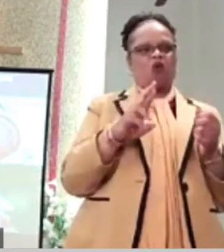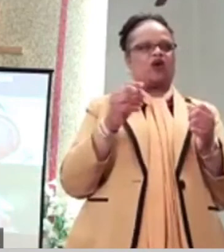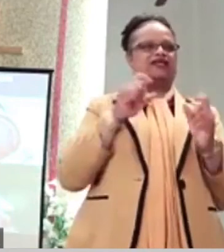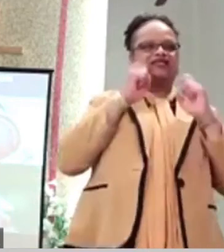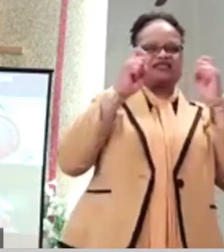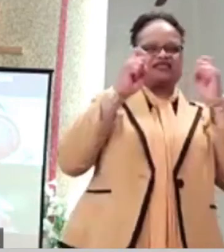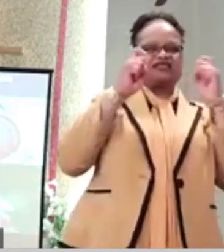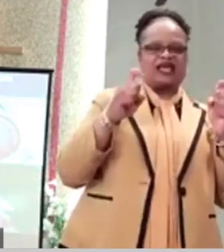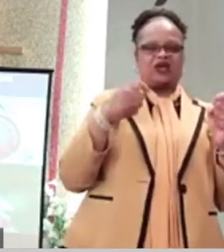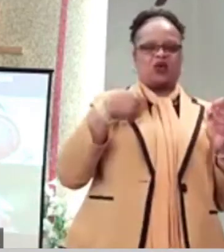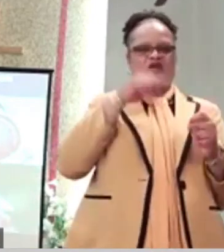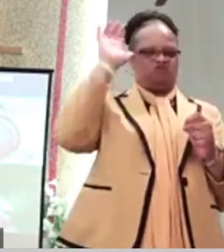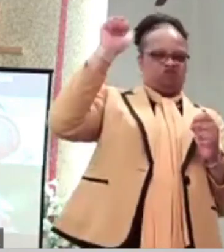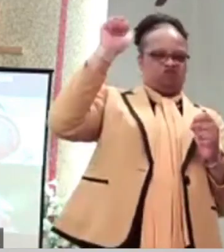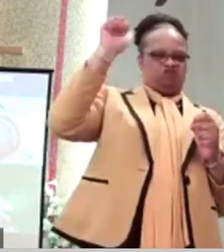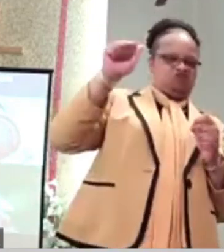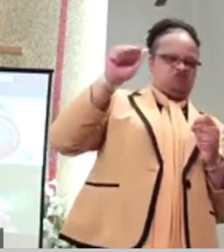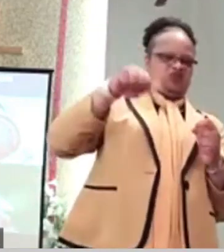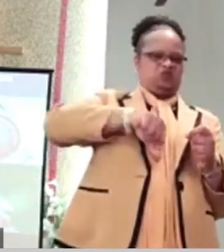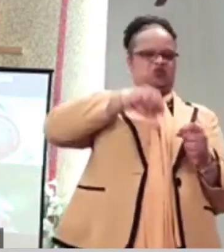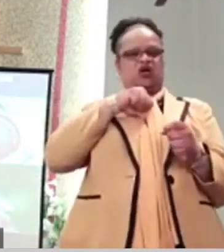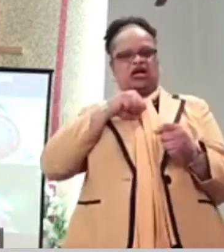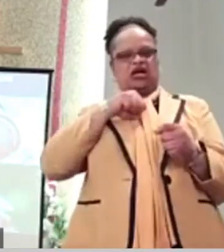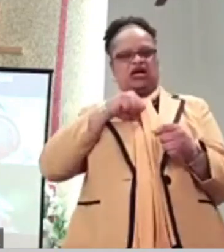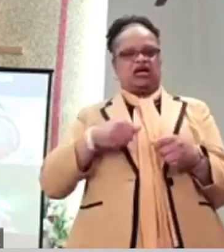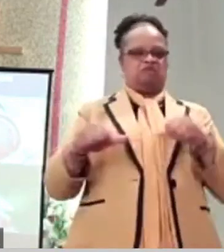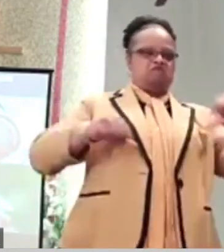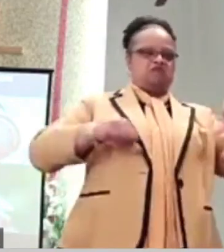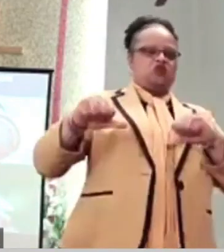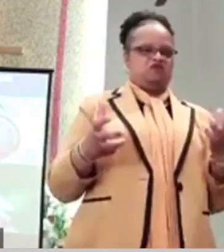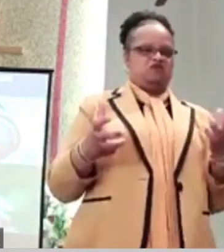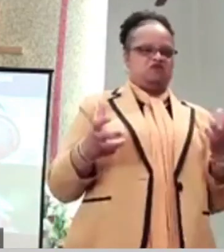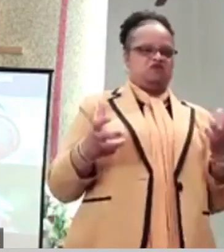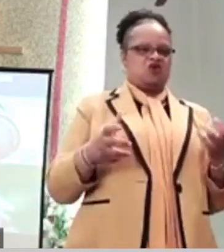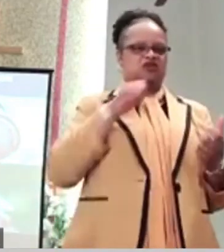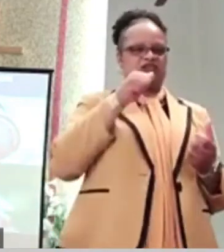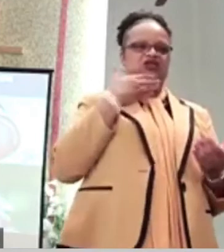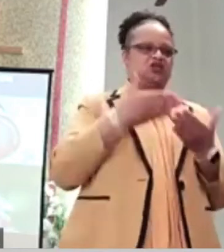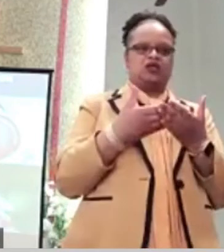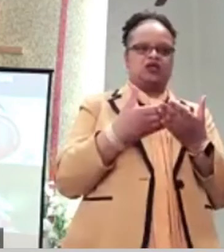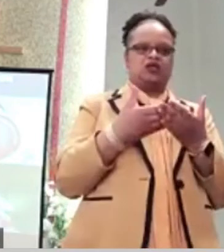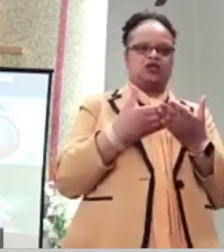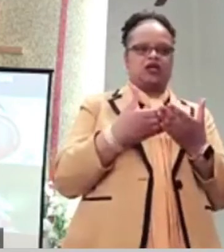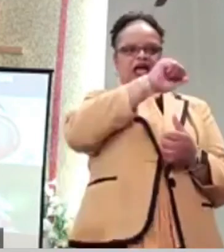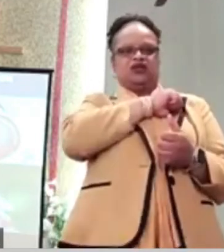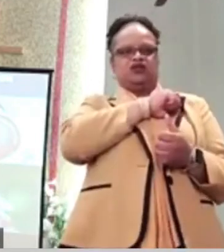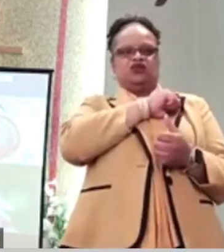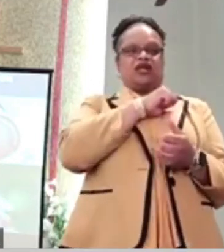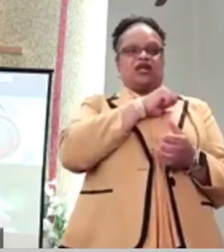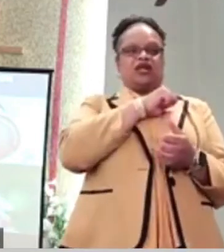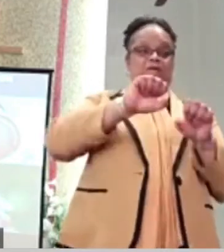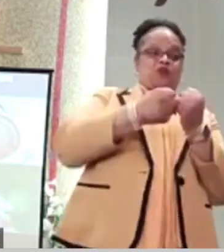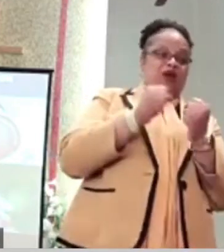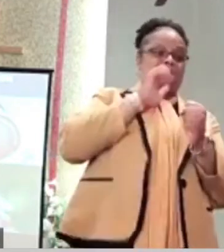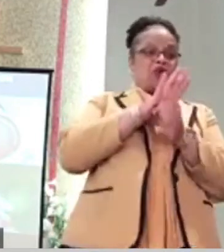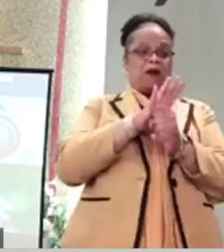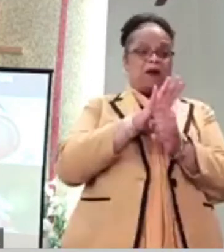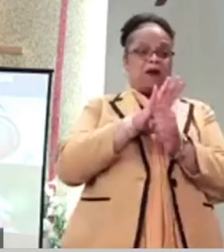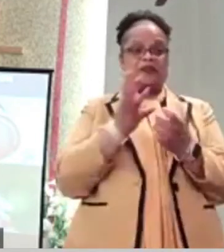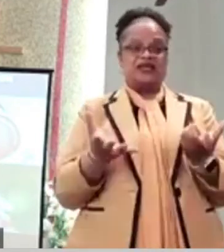stubborn, self-righteous, prideful, arrogant, had ungodly attitudes, broken promises, and at